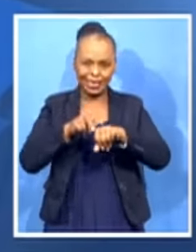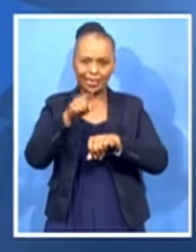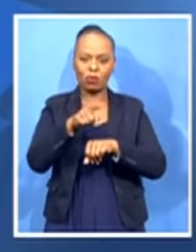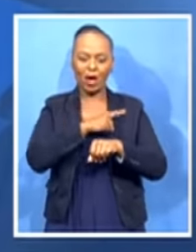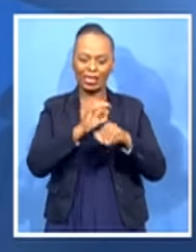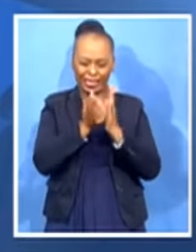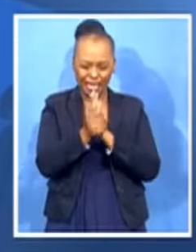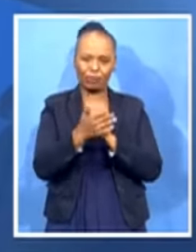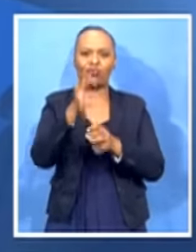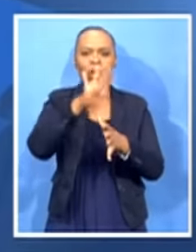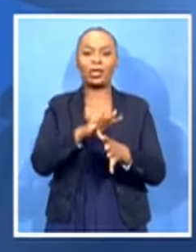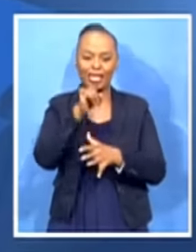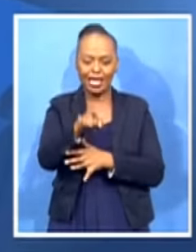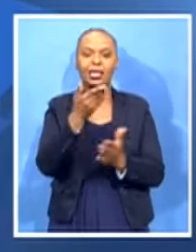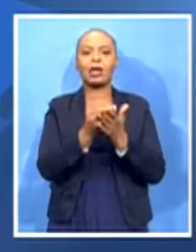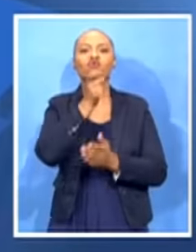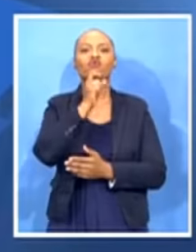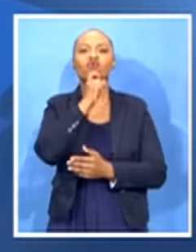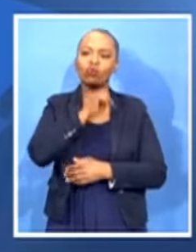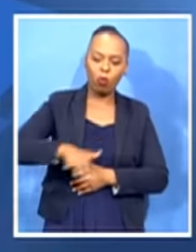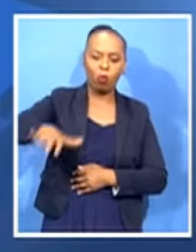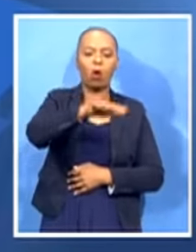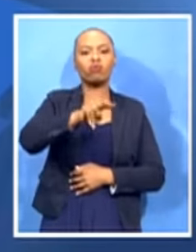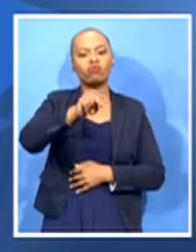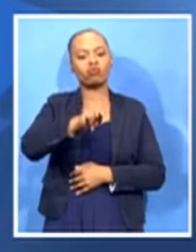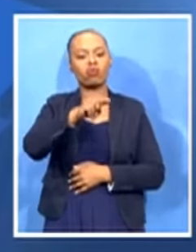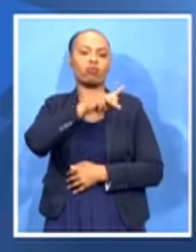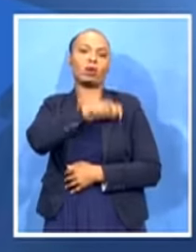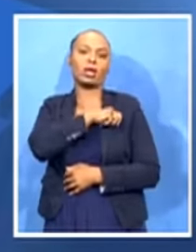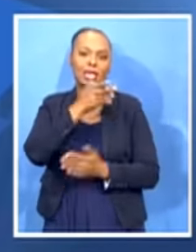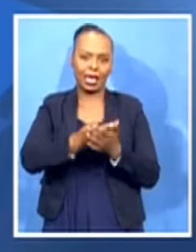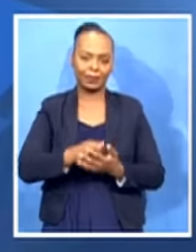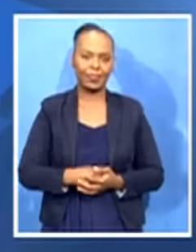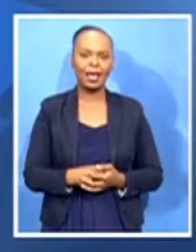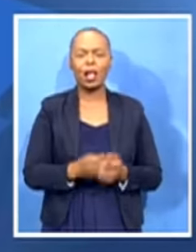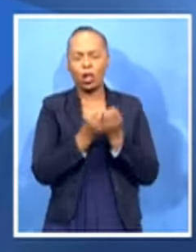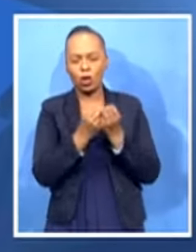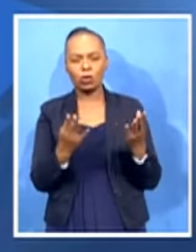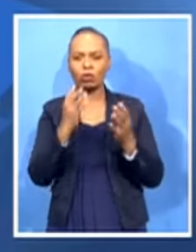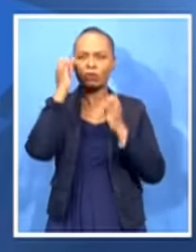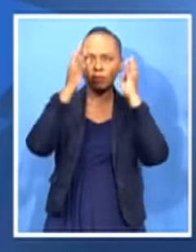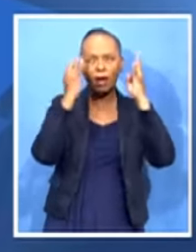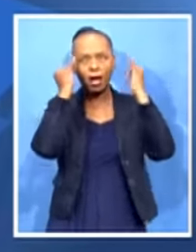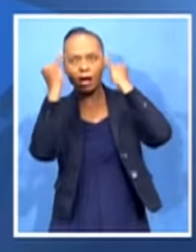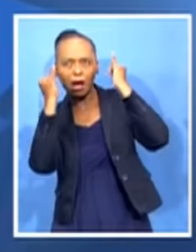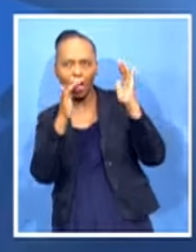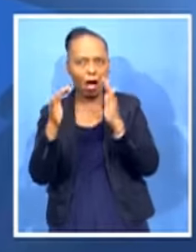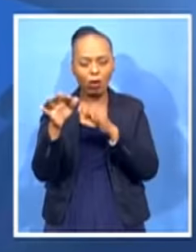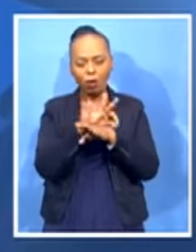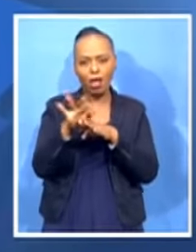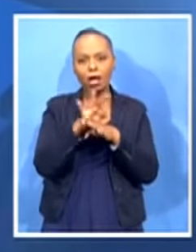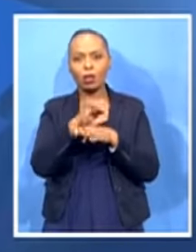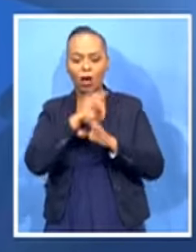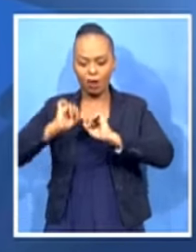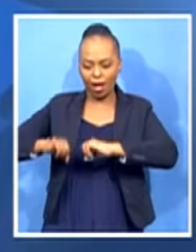other methods we're looking at. I did allude to the agreement that were reached with the Premier, where we